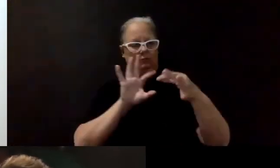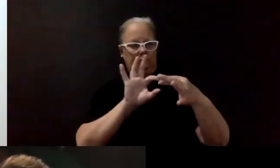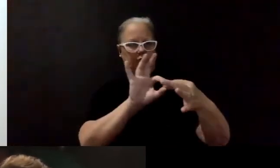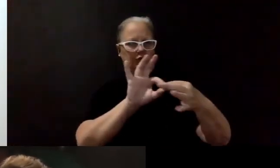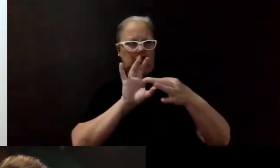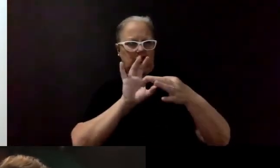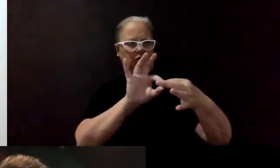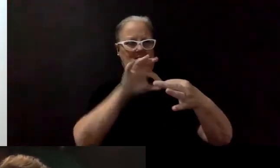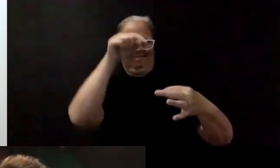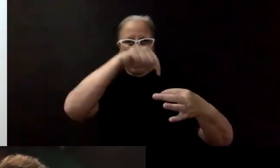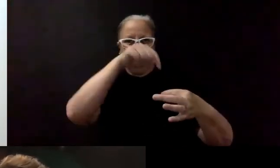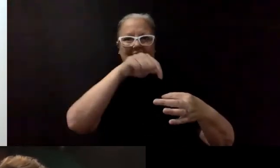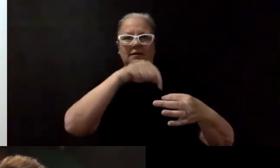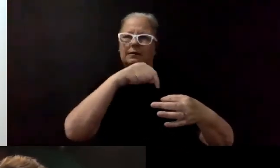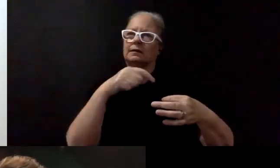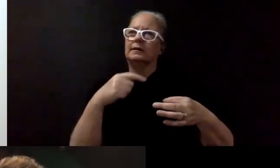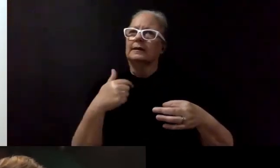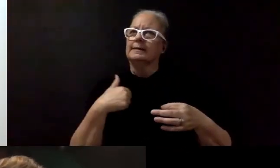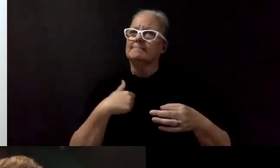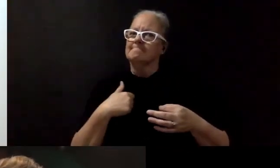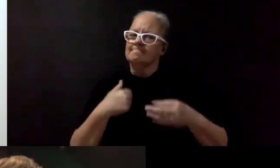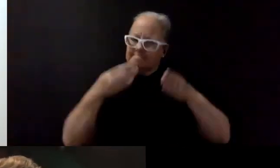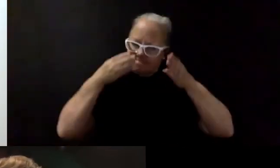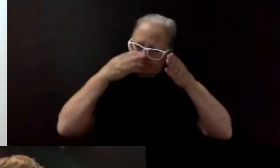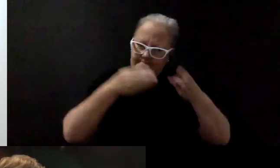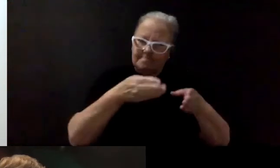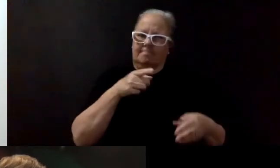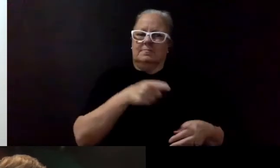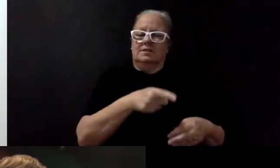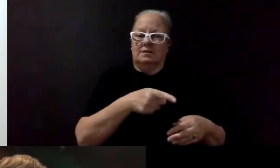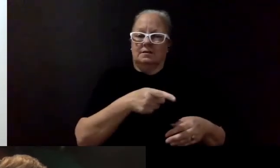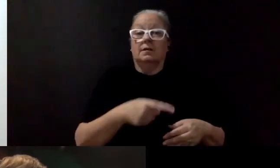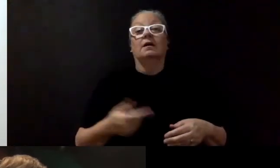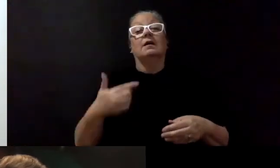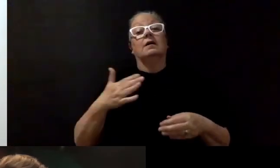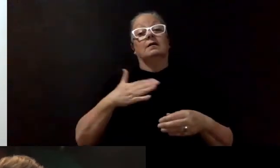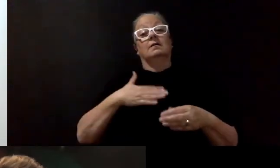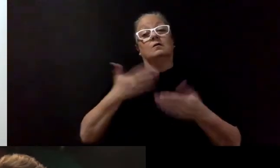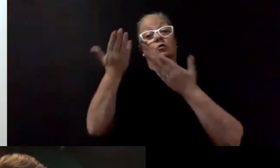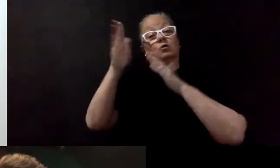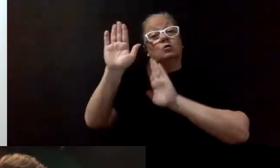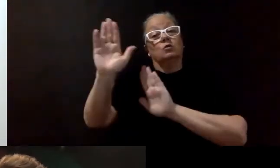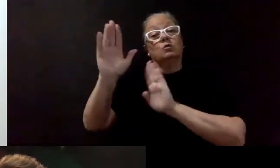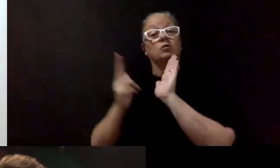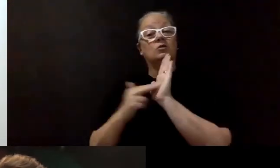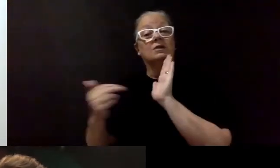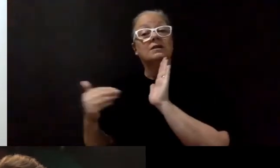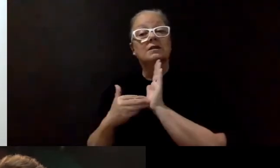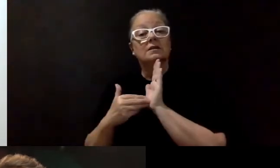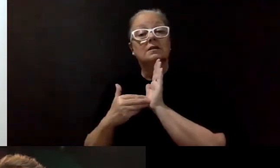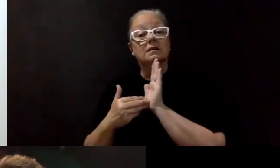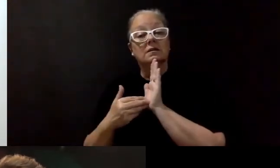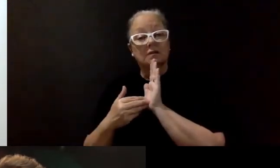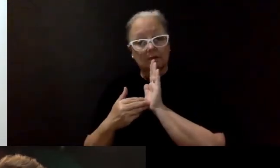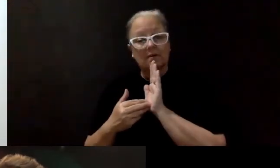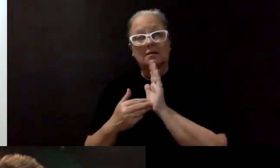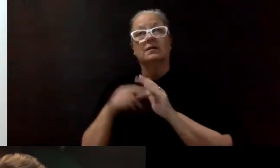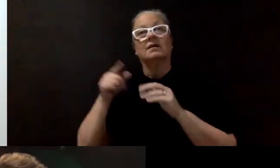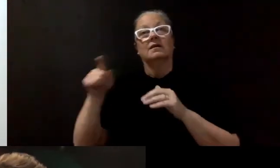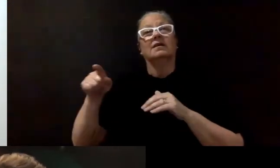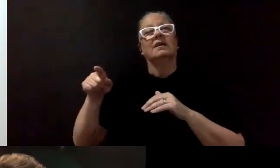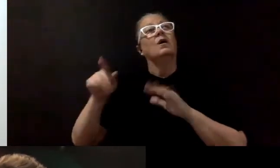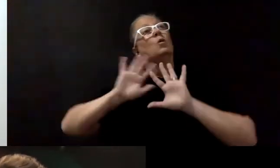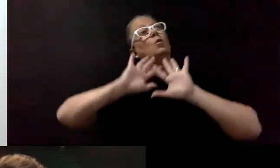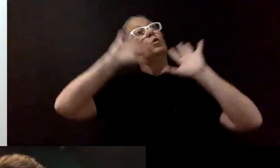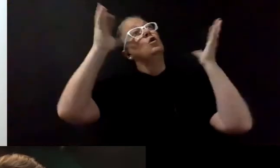we're working on quite closely at the moment. And I mean, New Zealand has one of I think the highest youth